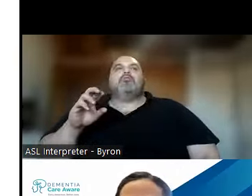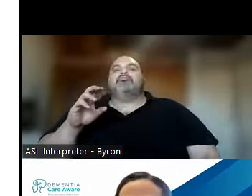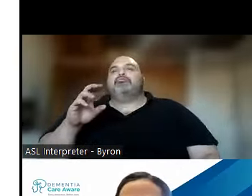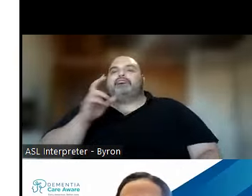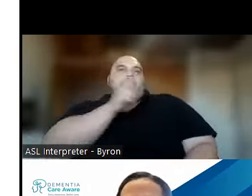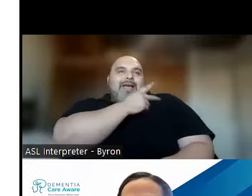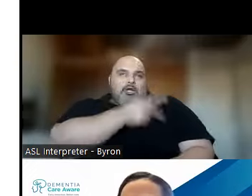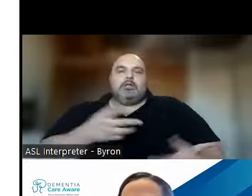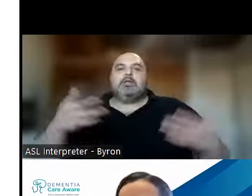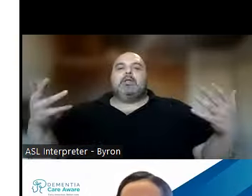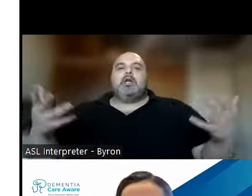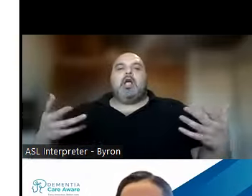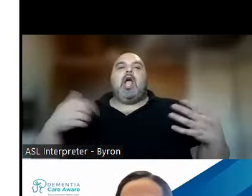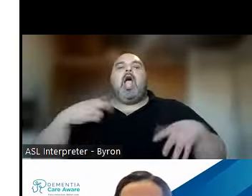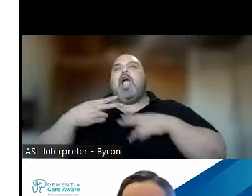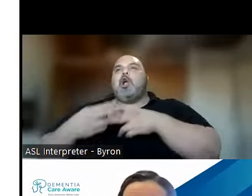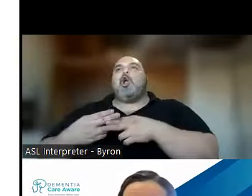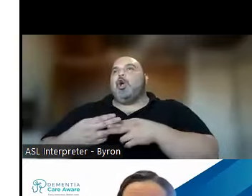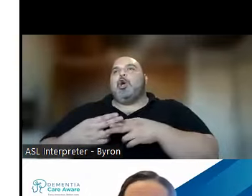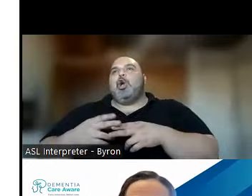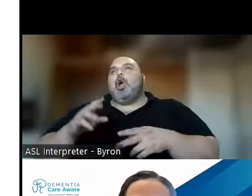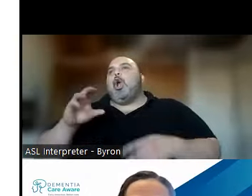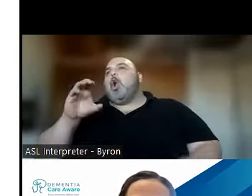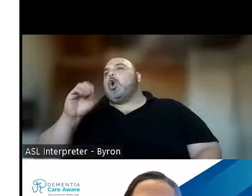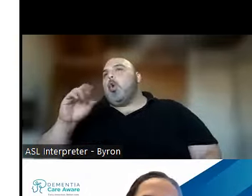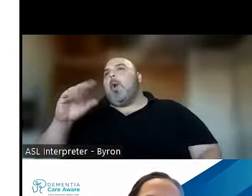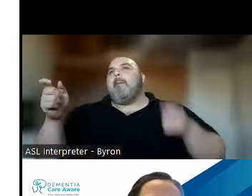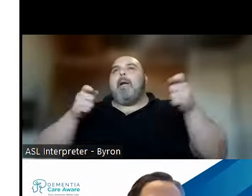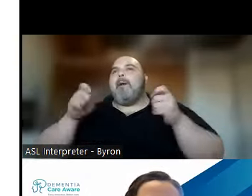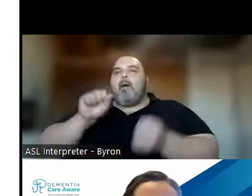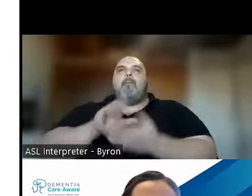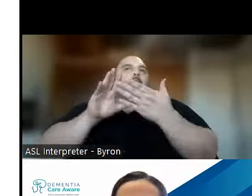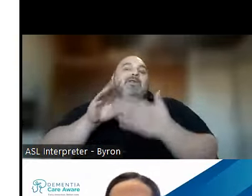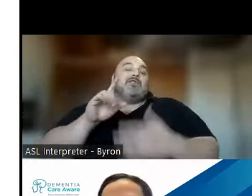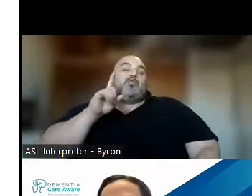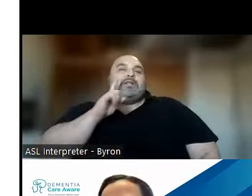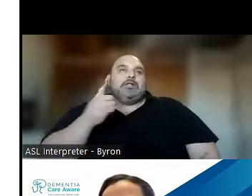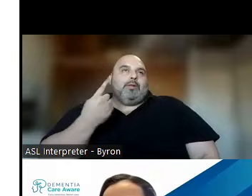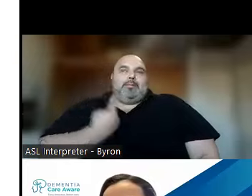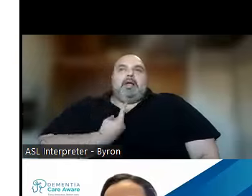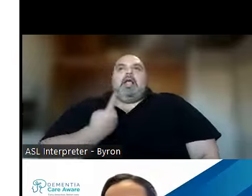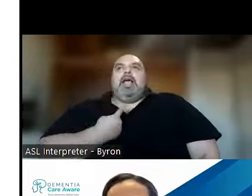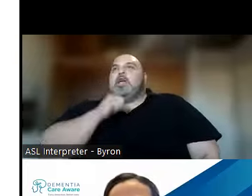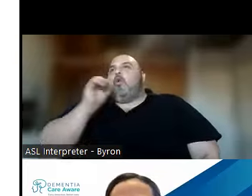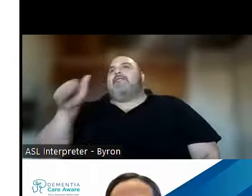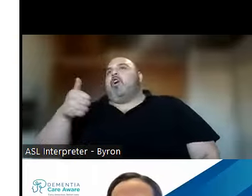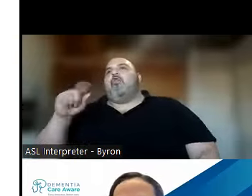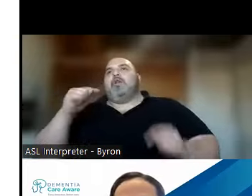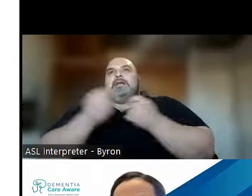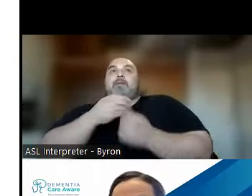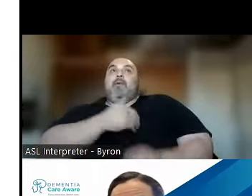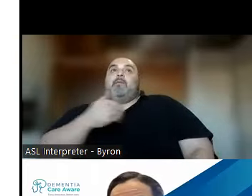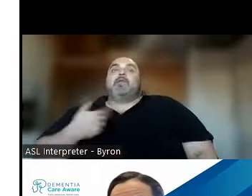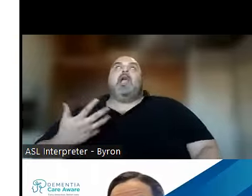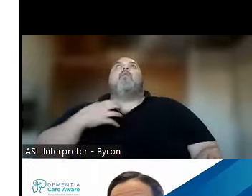and what I call sort of just a co-management approach, but it's just me. So I don't have other team members that I would love to have